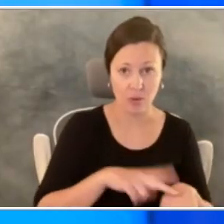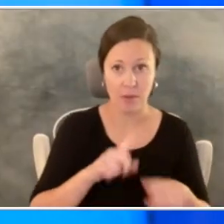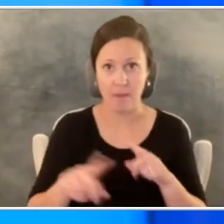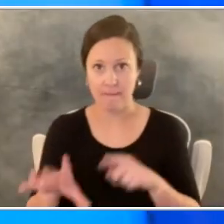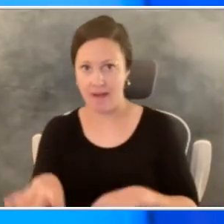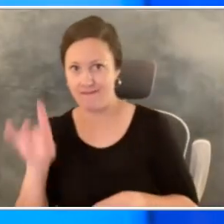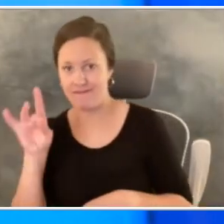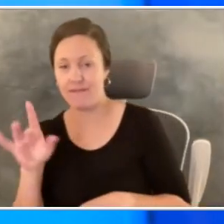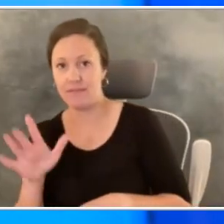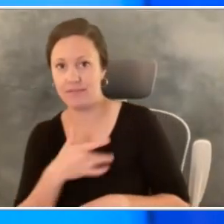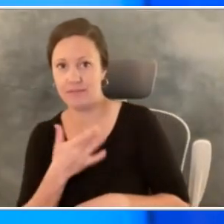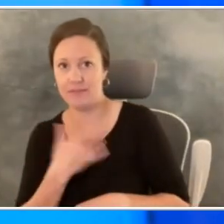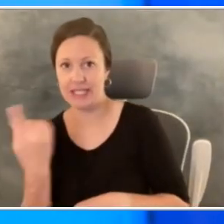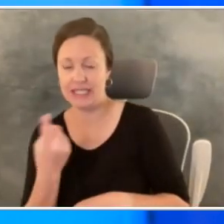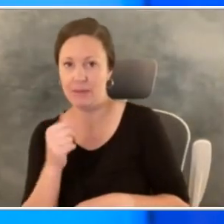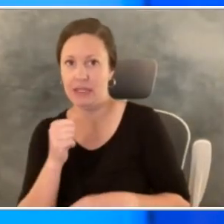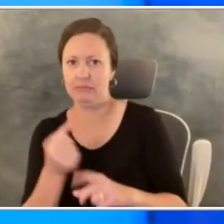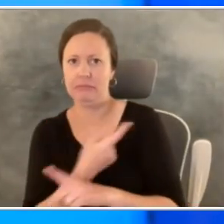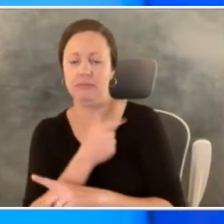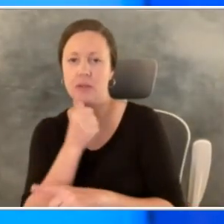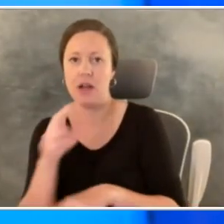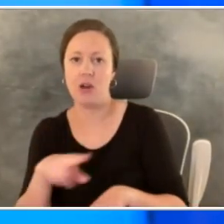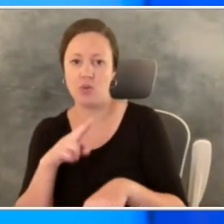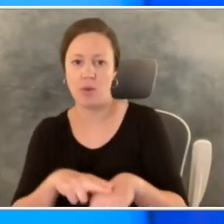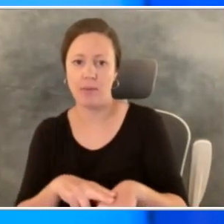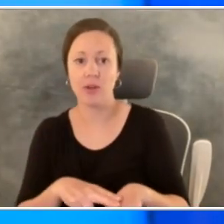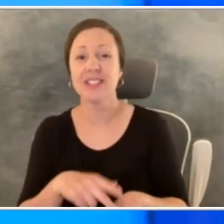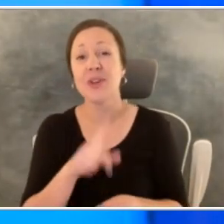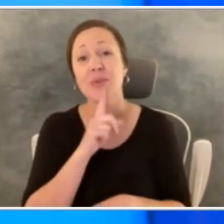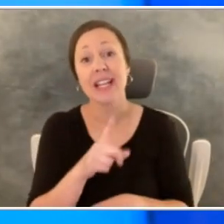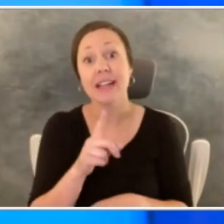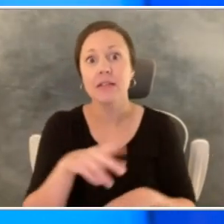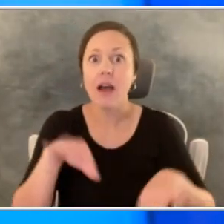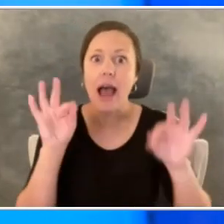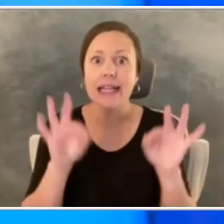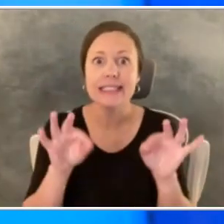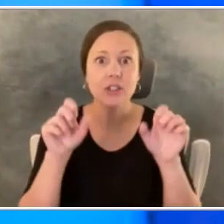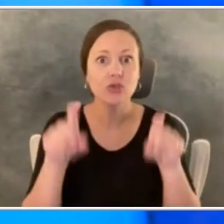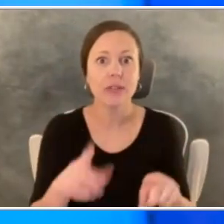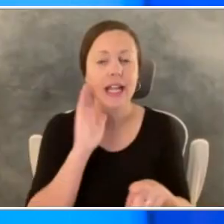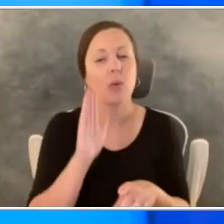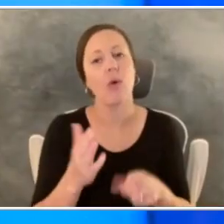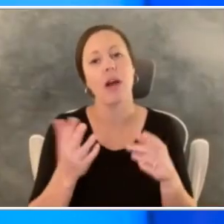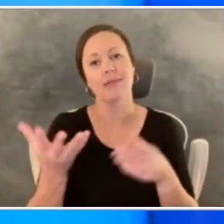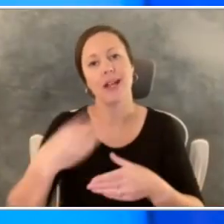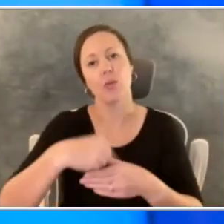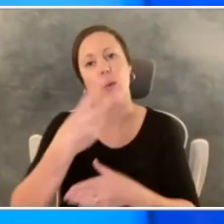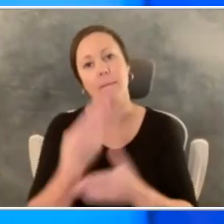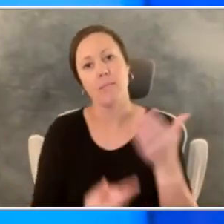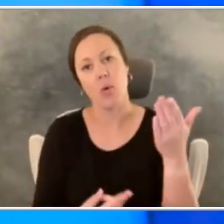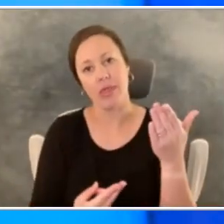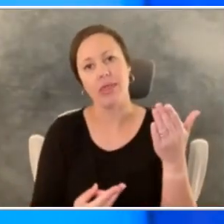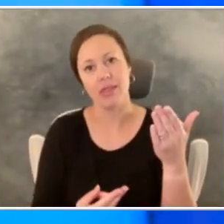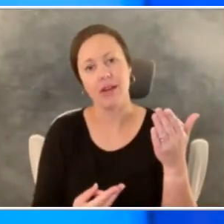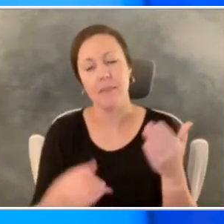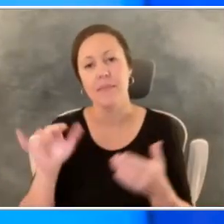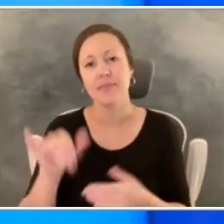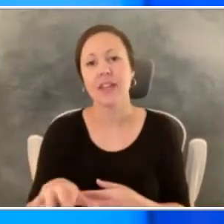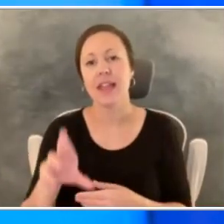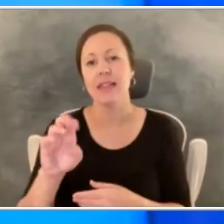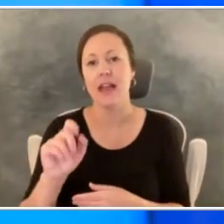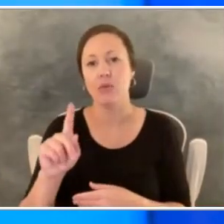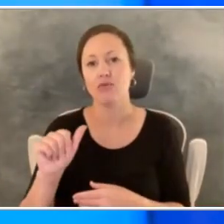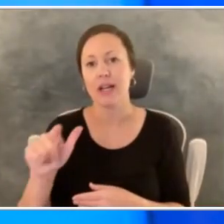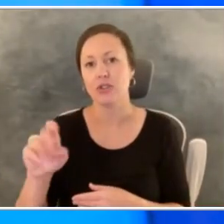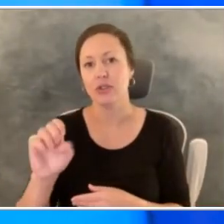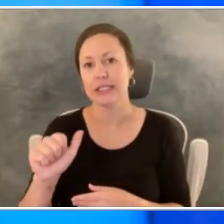include both the blood test PSA and the digital rectal exam, because again, DRE can catch some cancer the PSA misses. But I would also